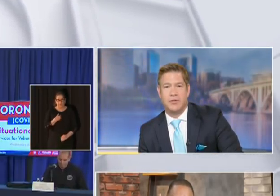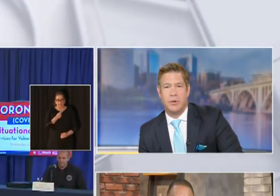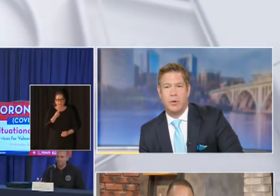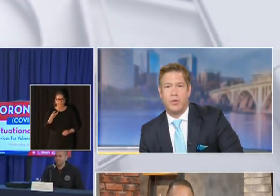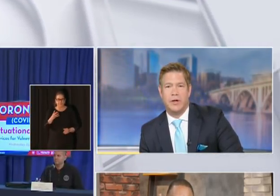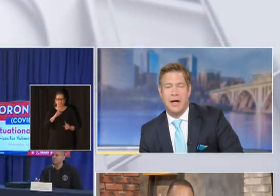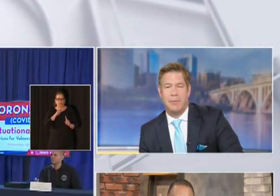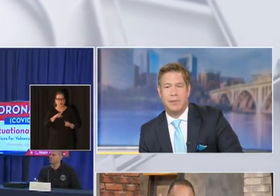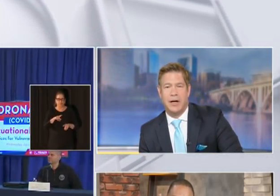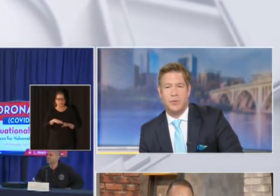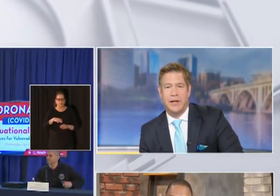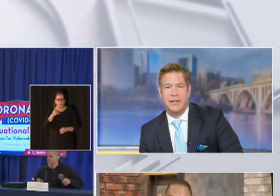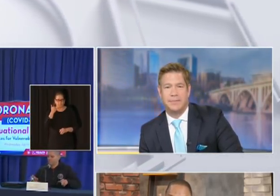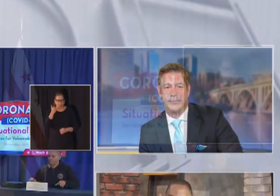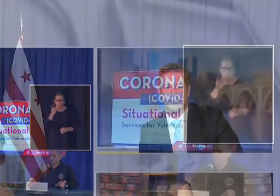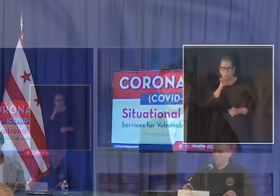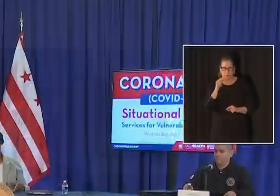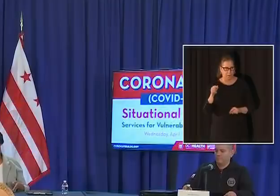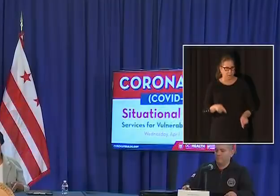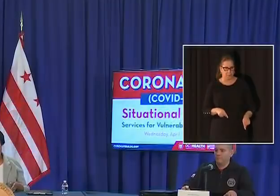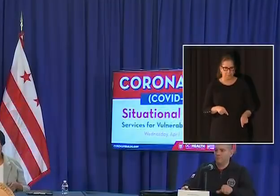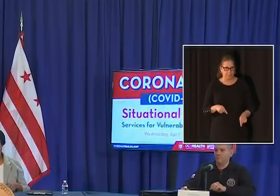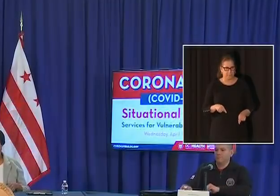few minutes, and we will recap and get back to Wendy.